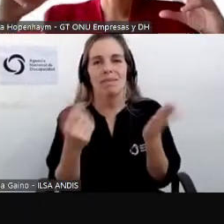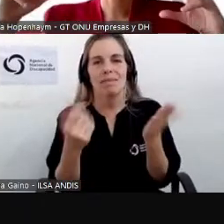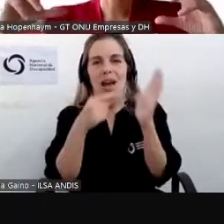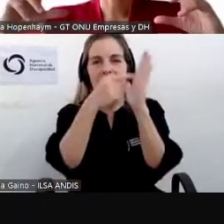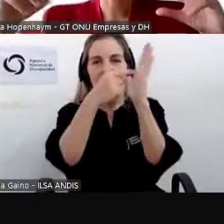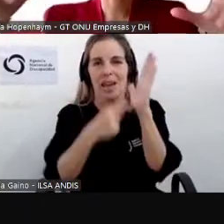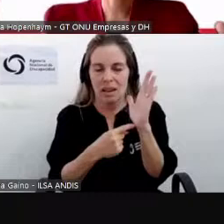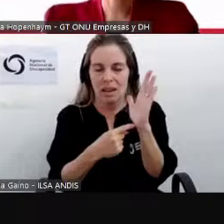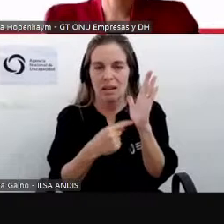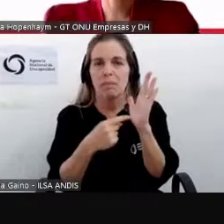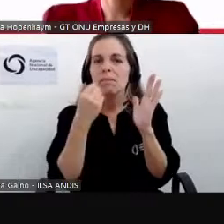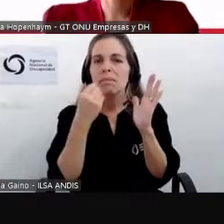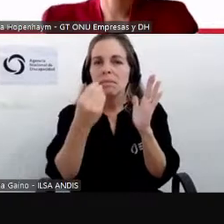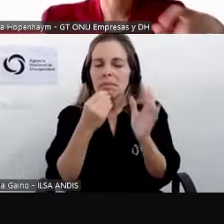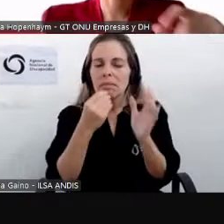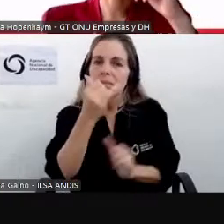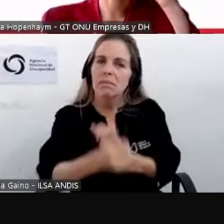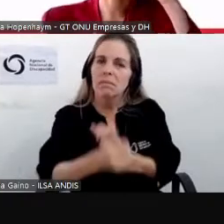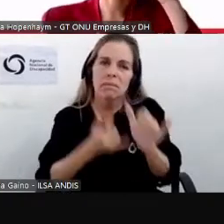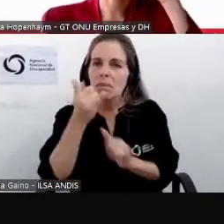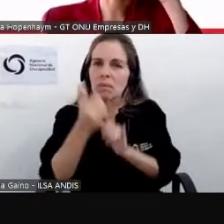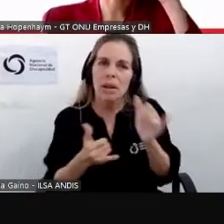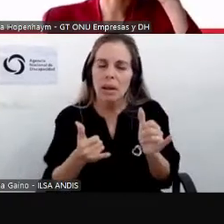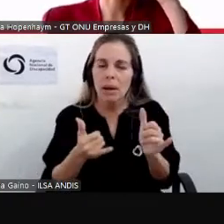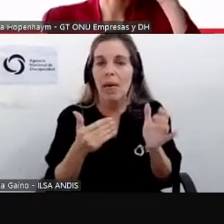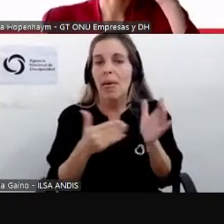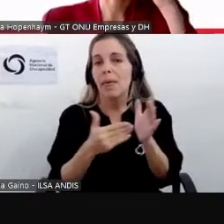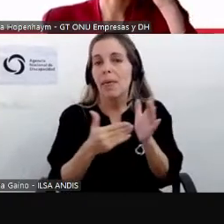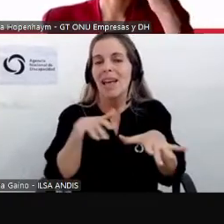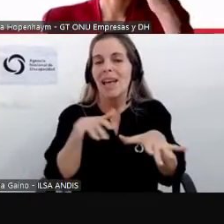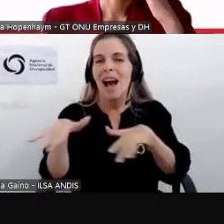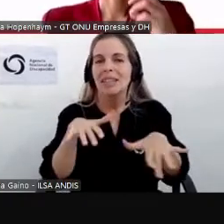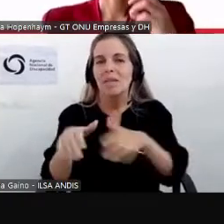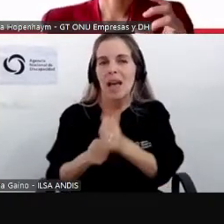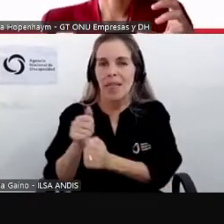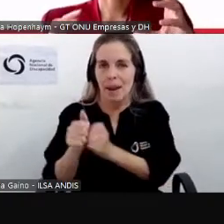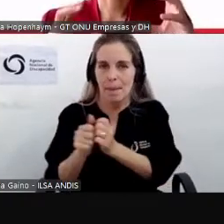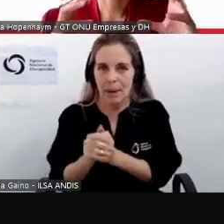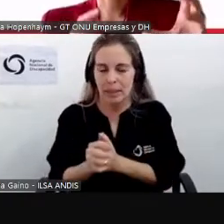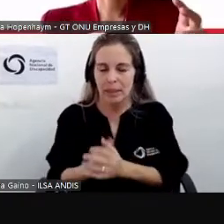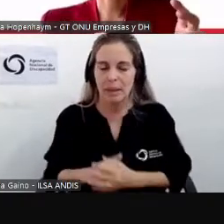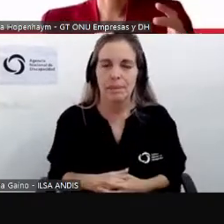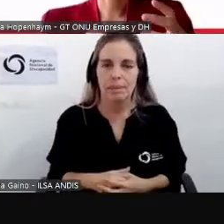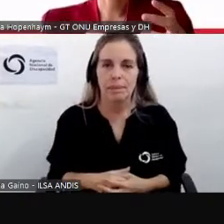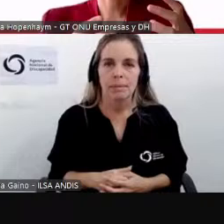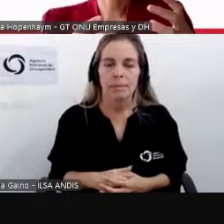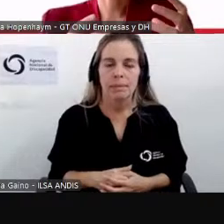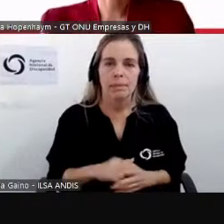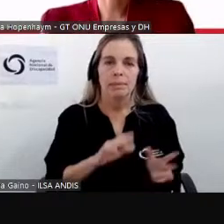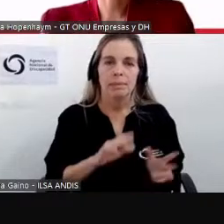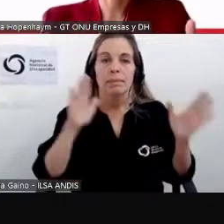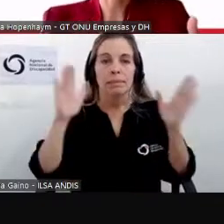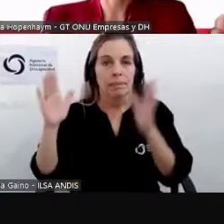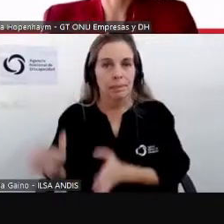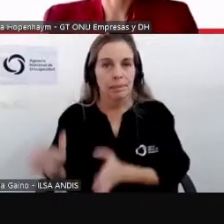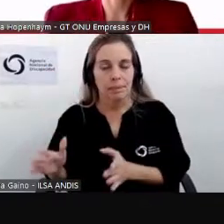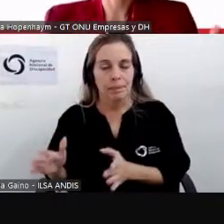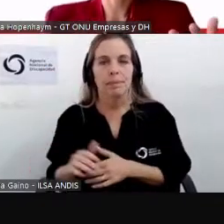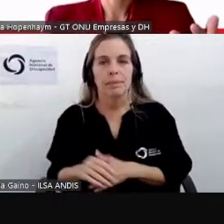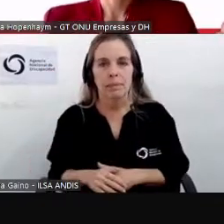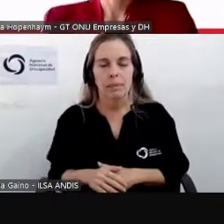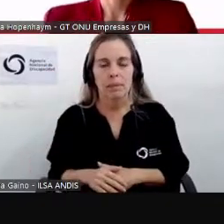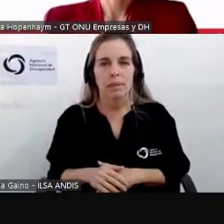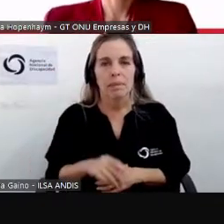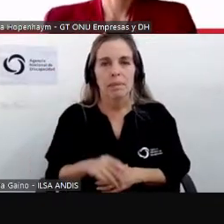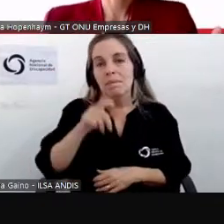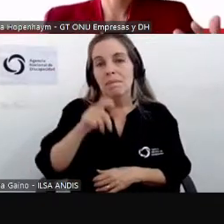guidelines of the High Commissioner for Latin America in the concept of Lateral Project for Responsible Conduct in Latin America and the Caribbean. That I am part of the team that works on the development of guidelines that I can share with